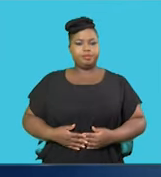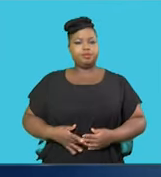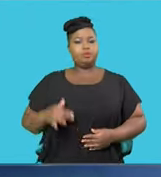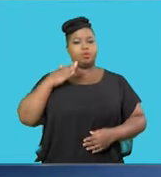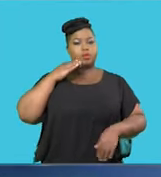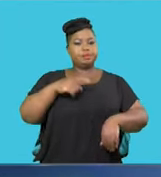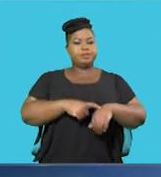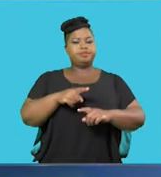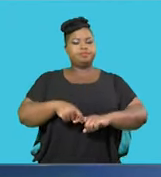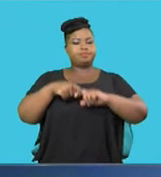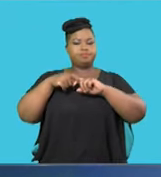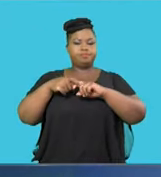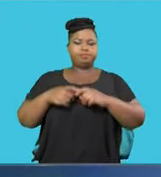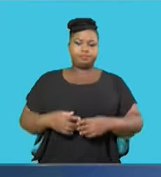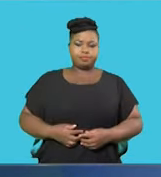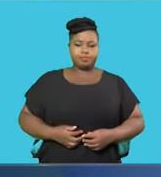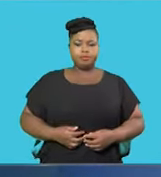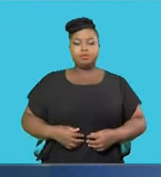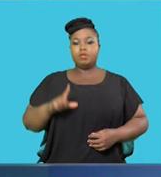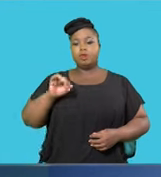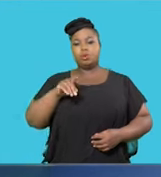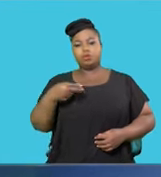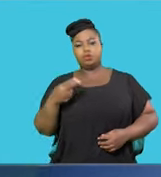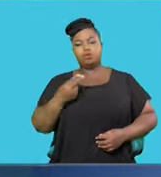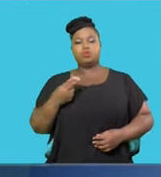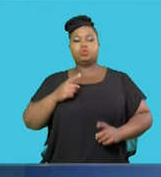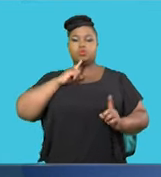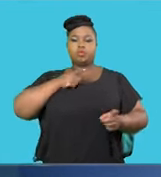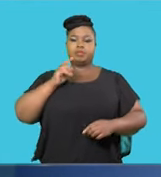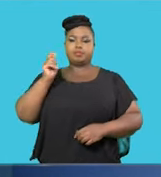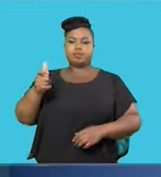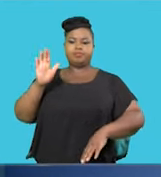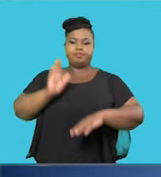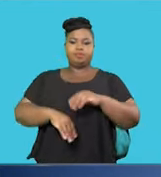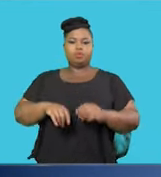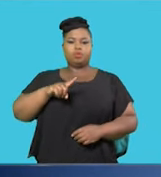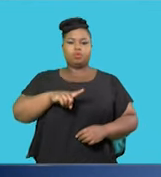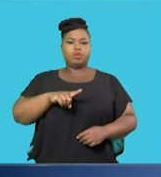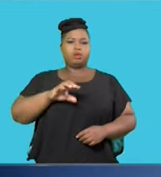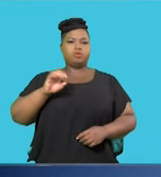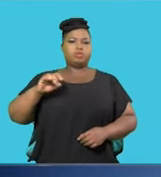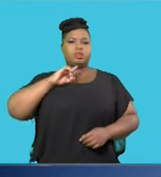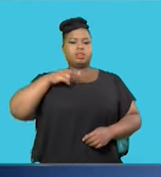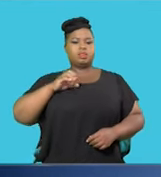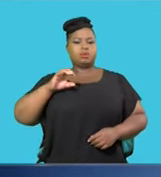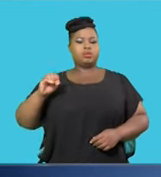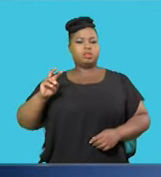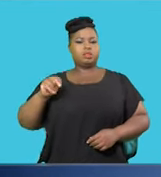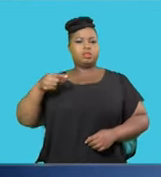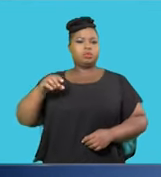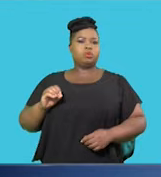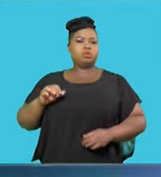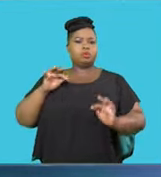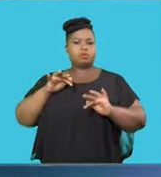during the period of suspension. Lorch was also ordered to pay a fine of 100,000 to an NGO called